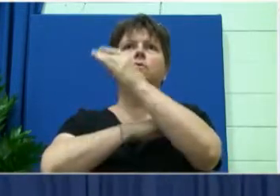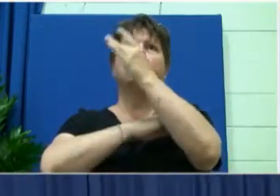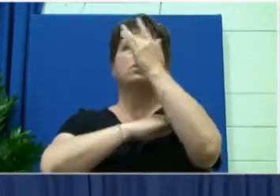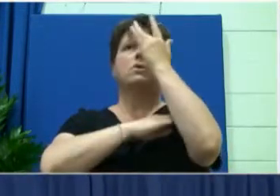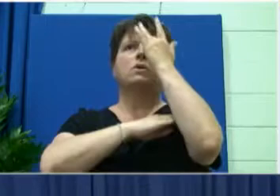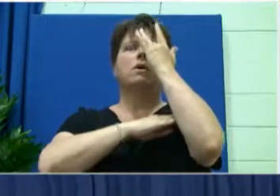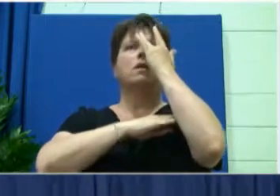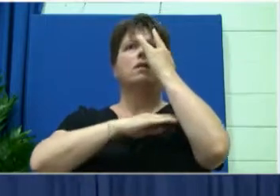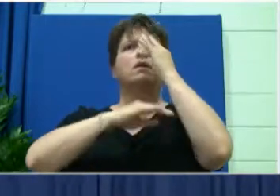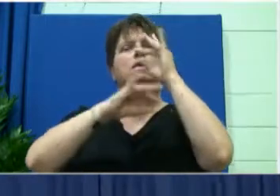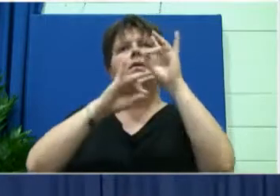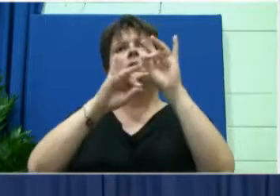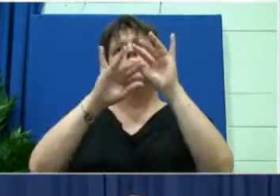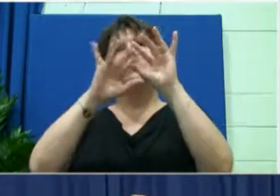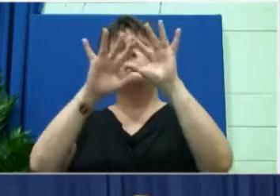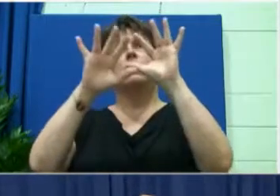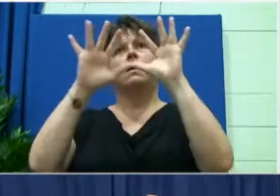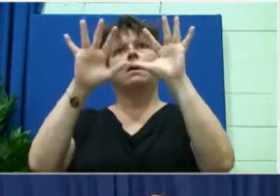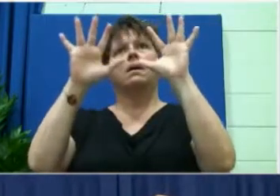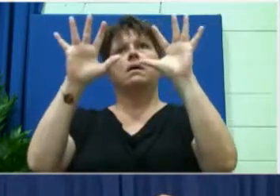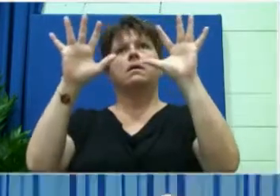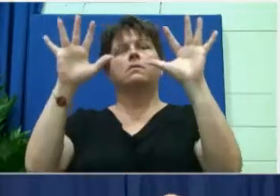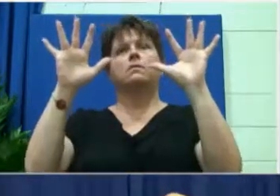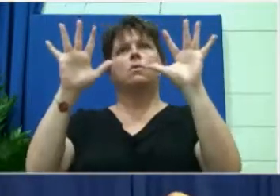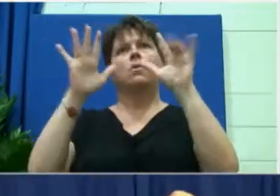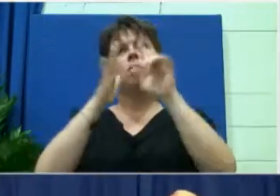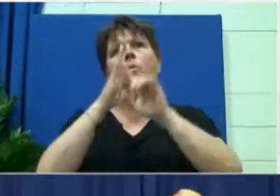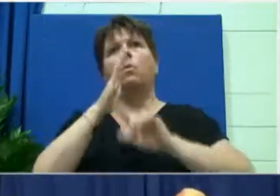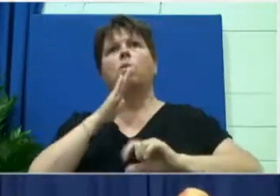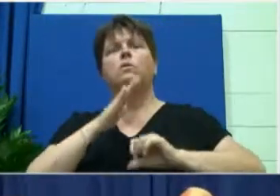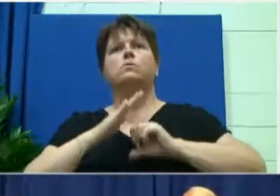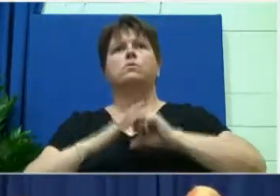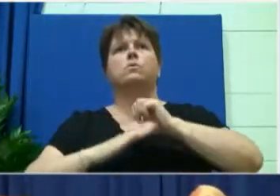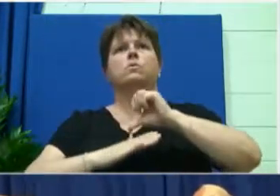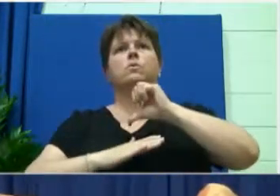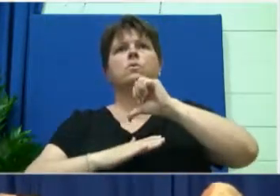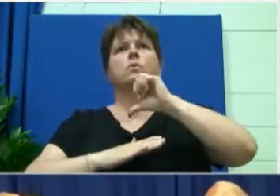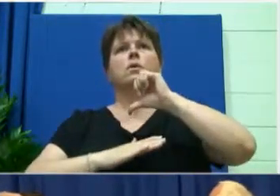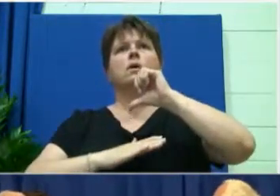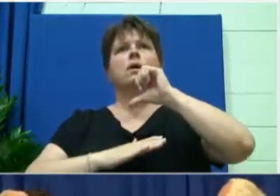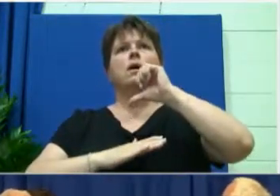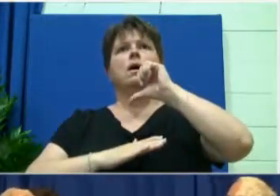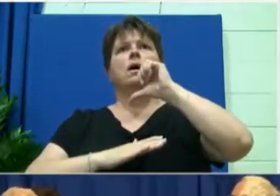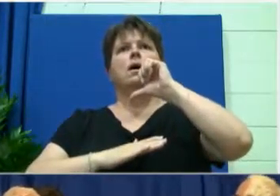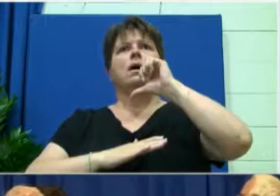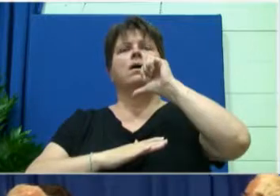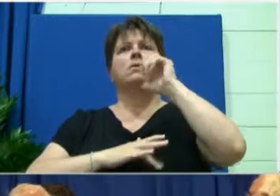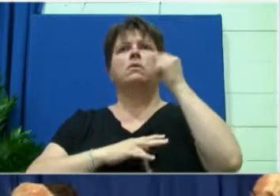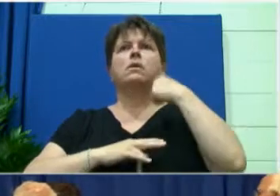dawn's early light what so proudly